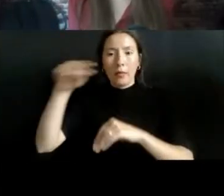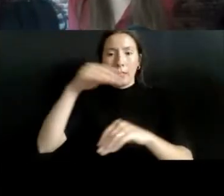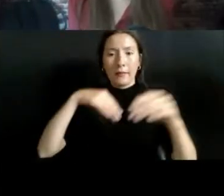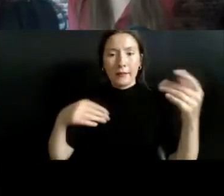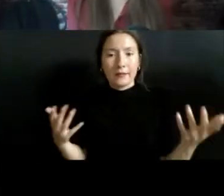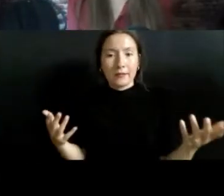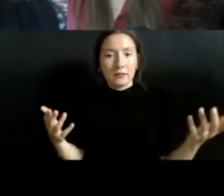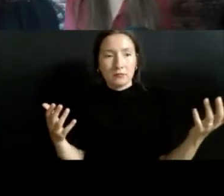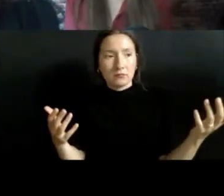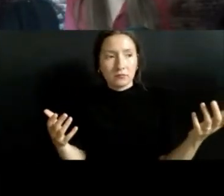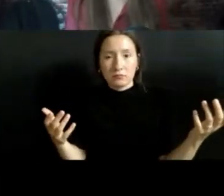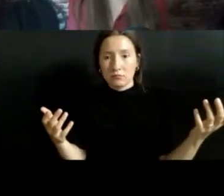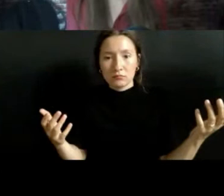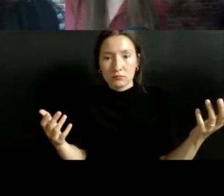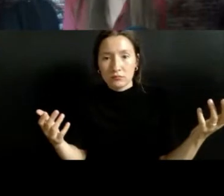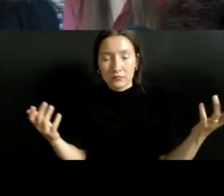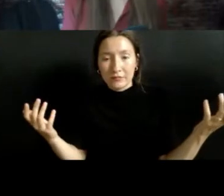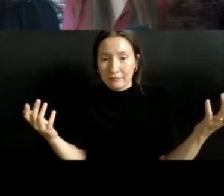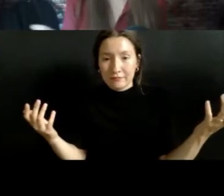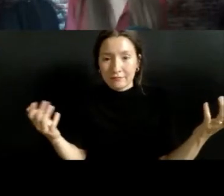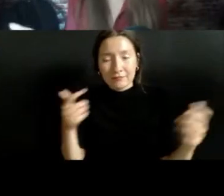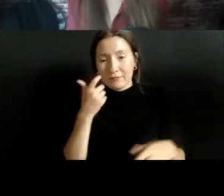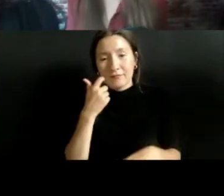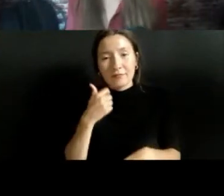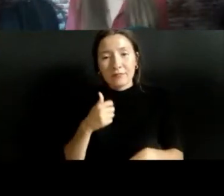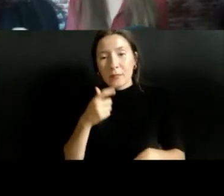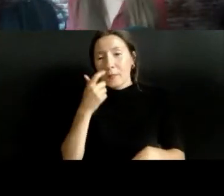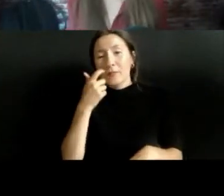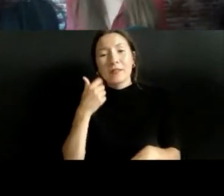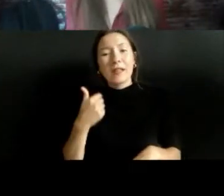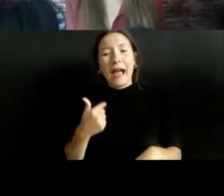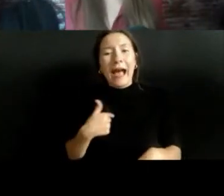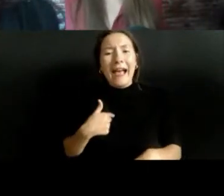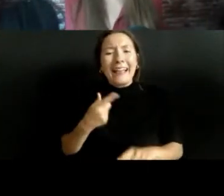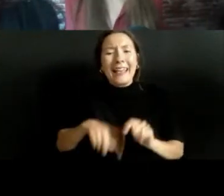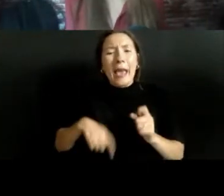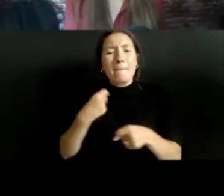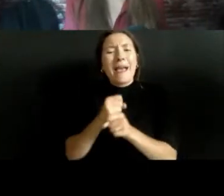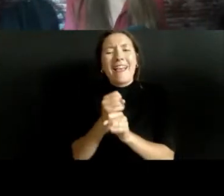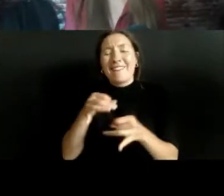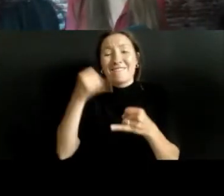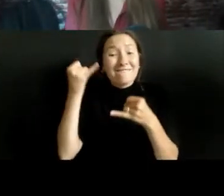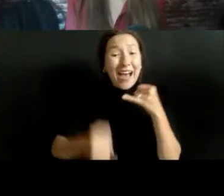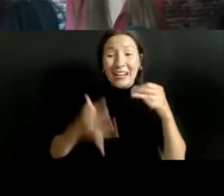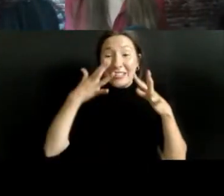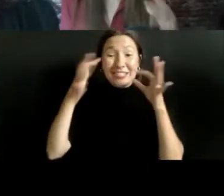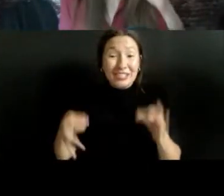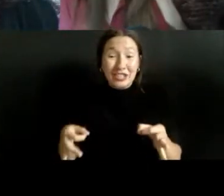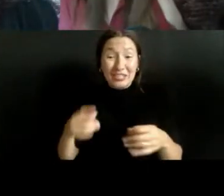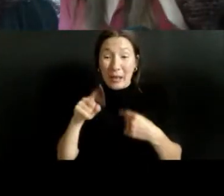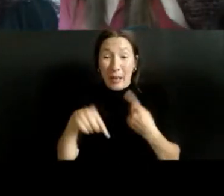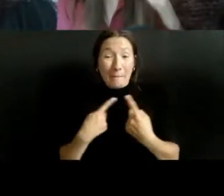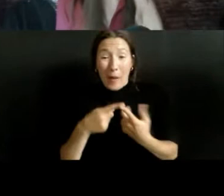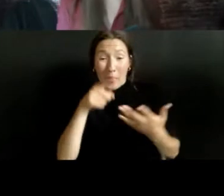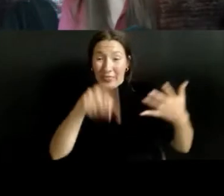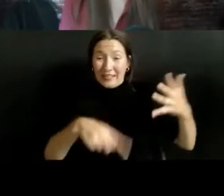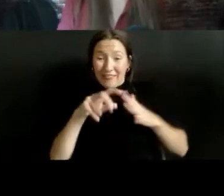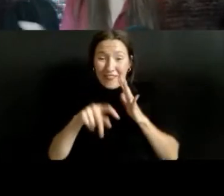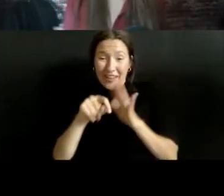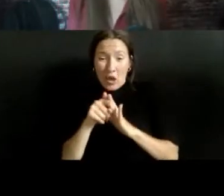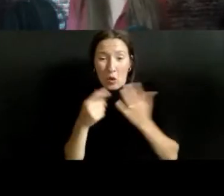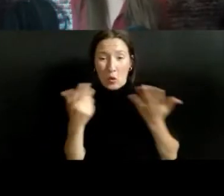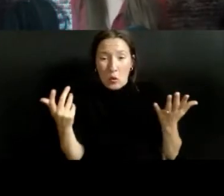with you? I'm the worst person to make final decisions. I'm a great person to ask hard questions based on feedback I've gotten